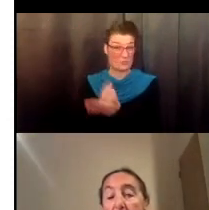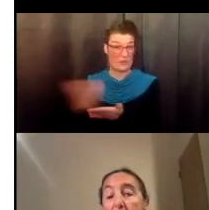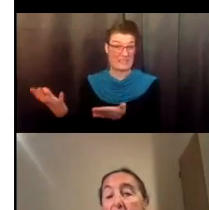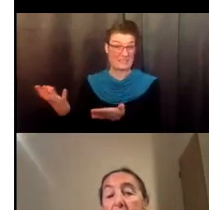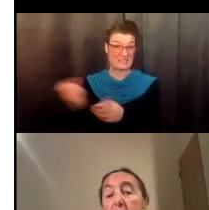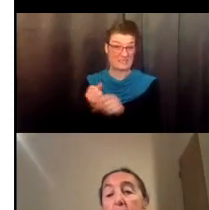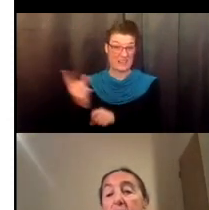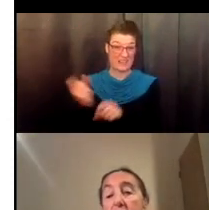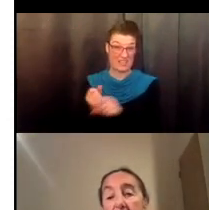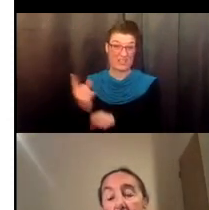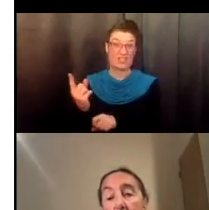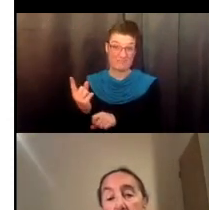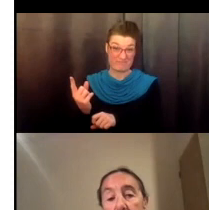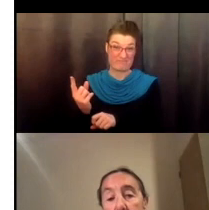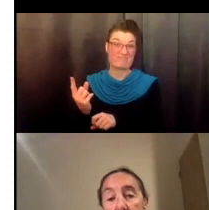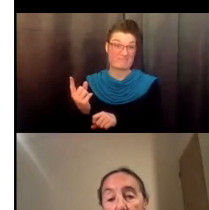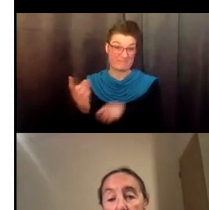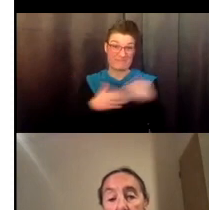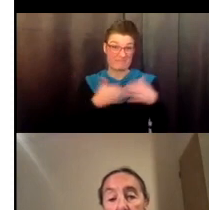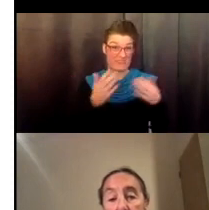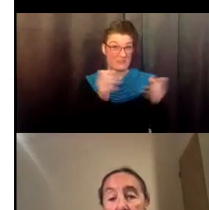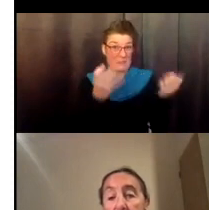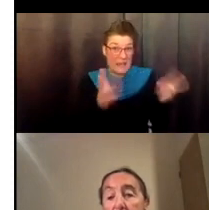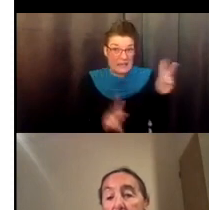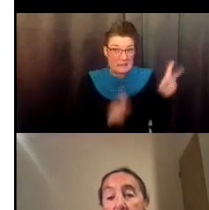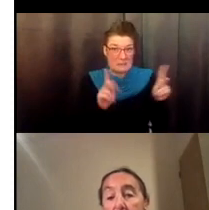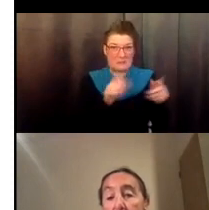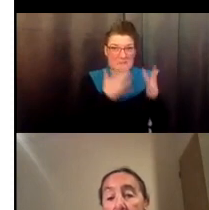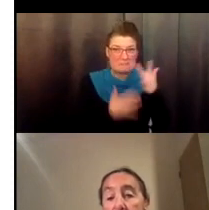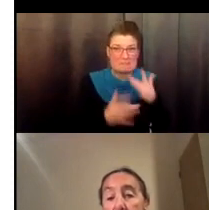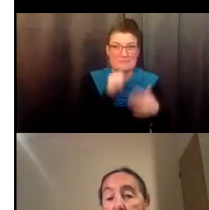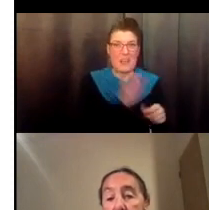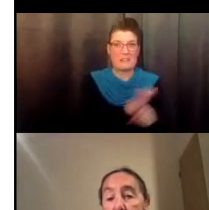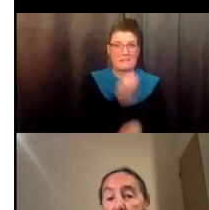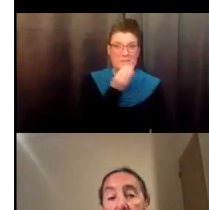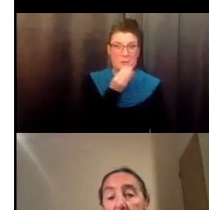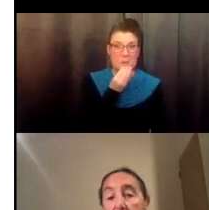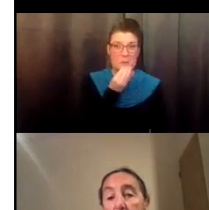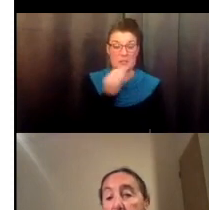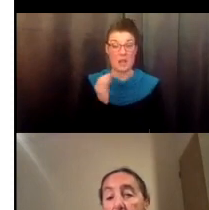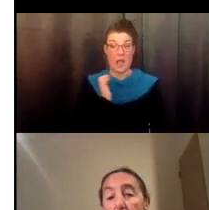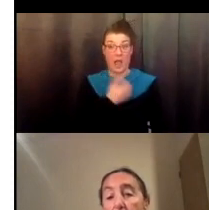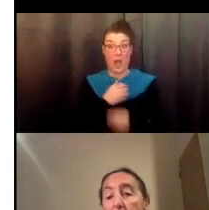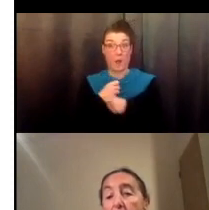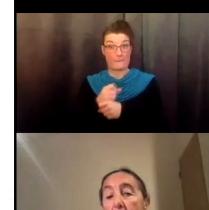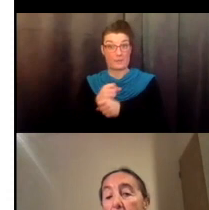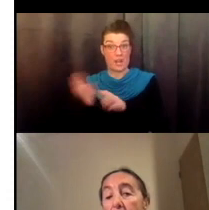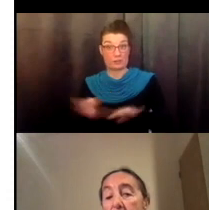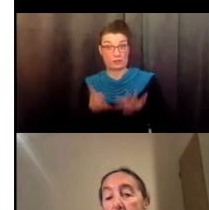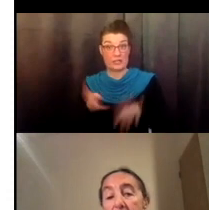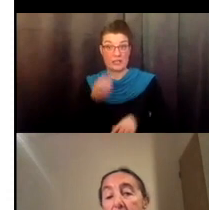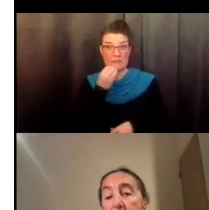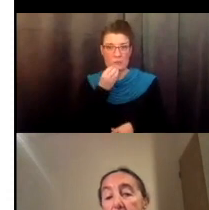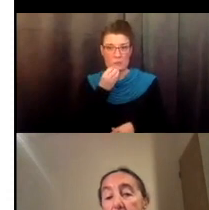year in the midst of incredible food insecurity. And our food production accounts for a lot